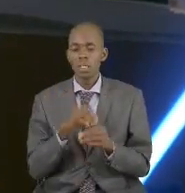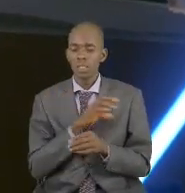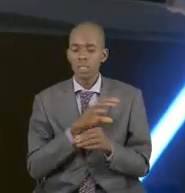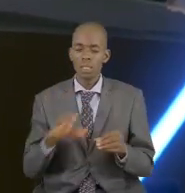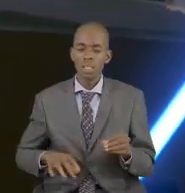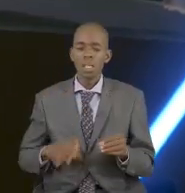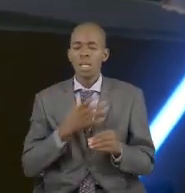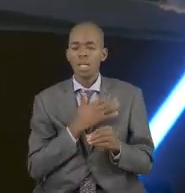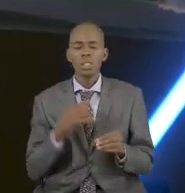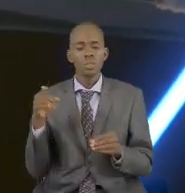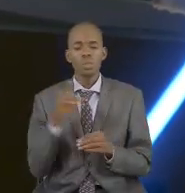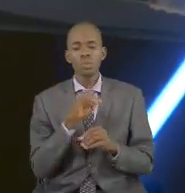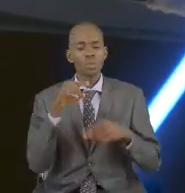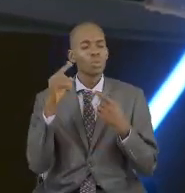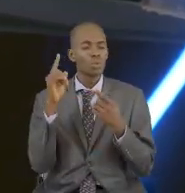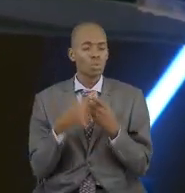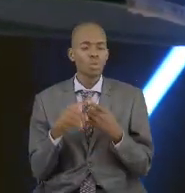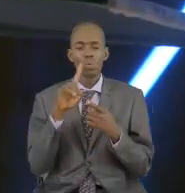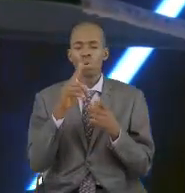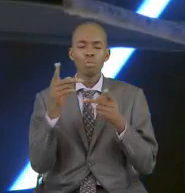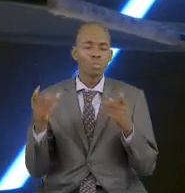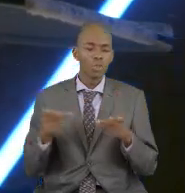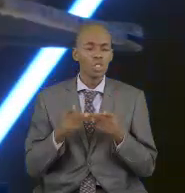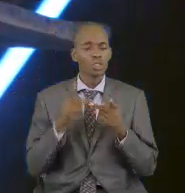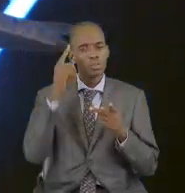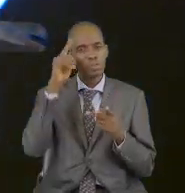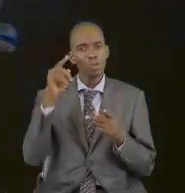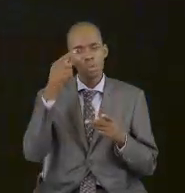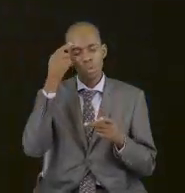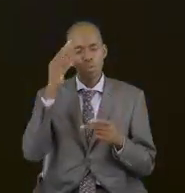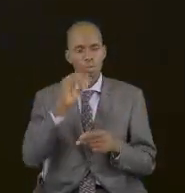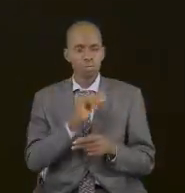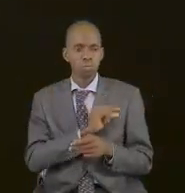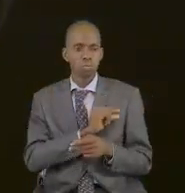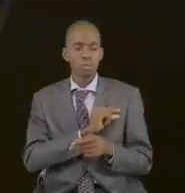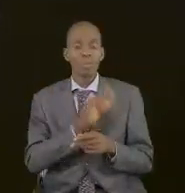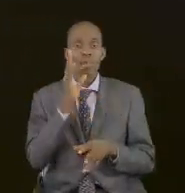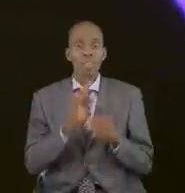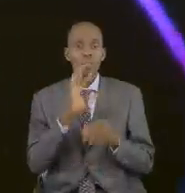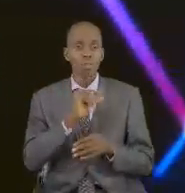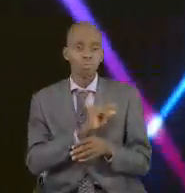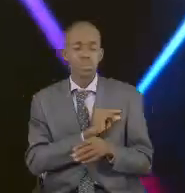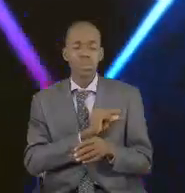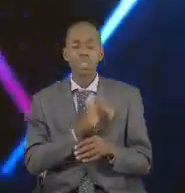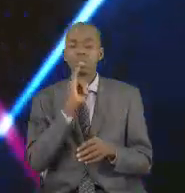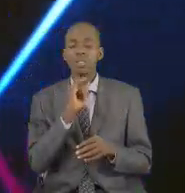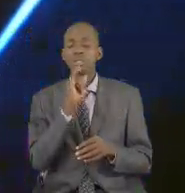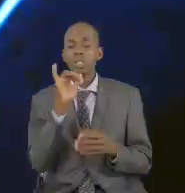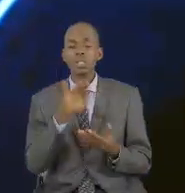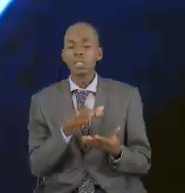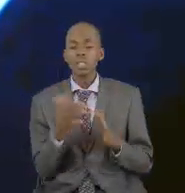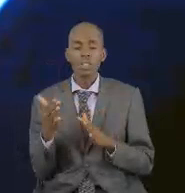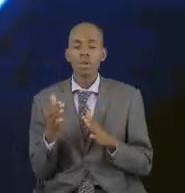Ghost is bearing witness with your conscience. And the conscience, if the conscience is not dead or